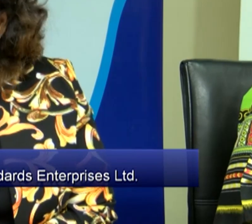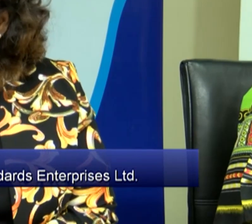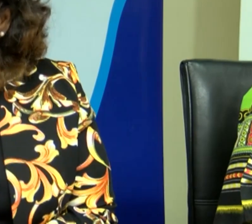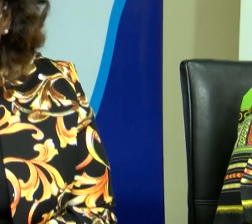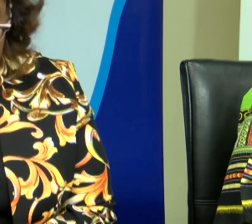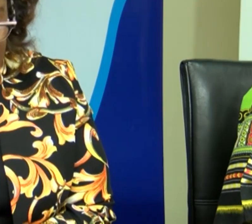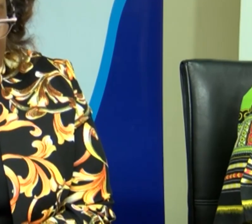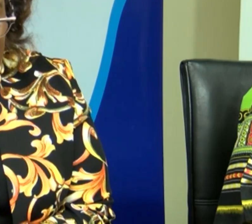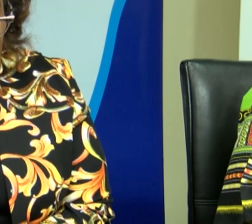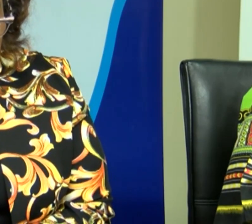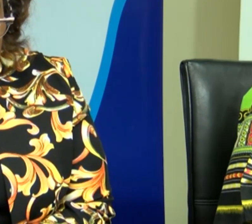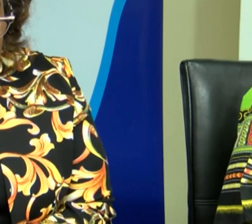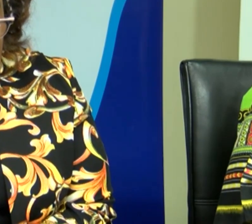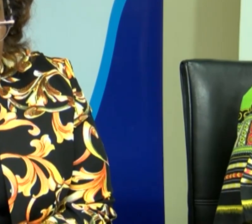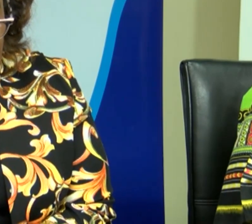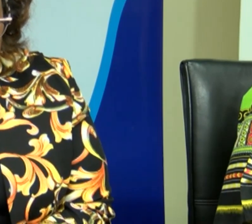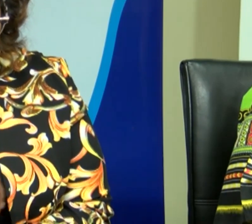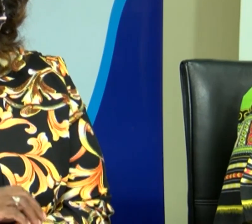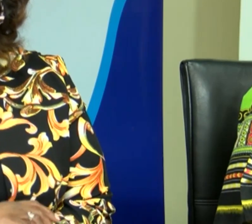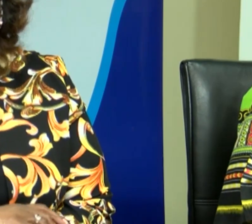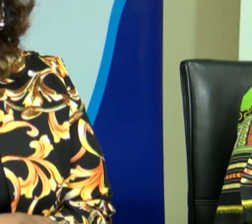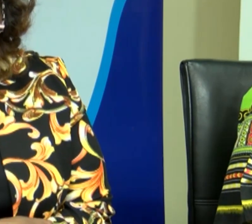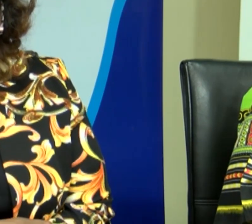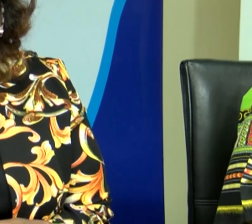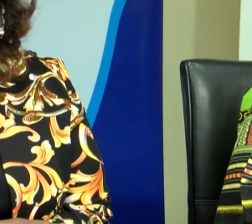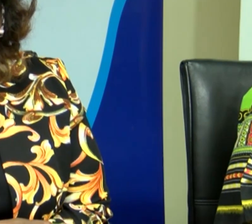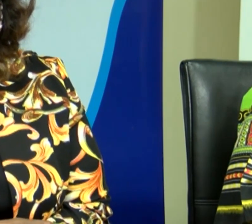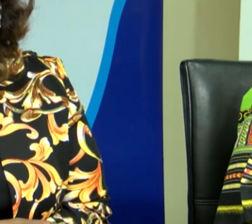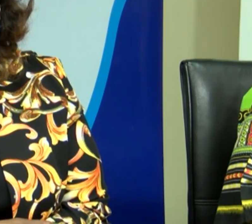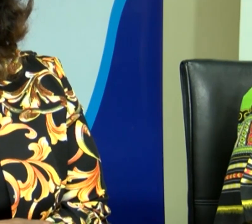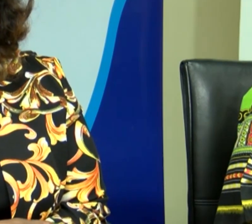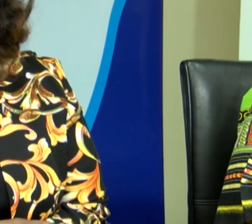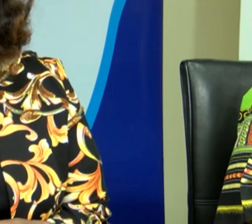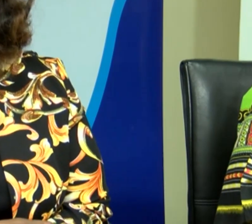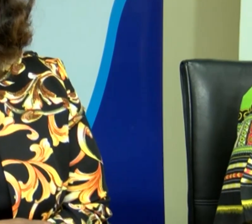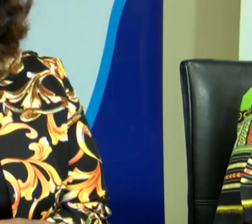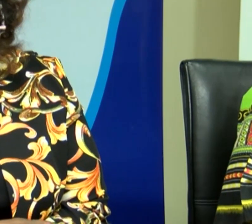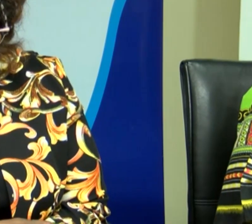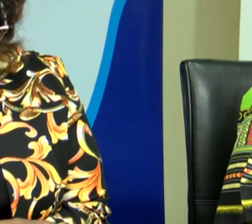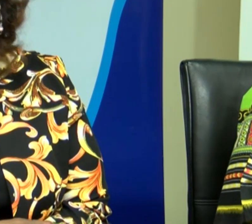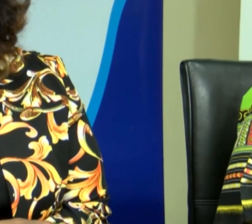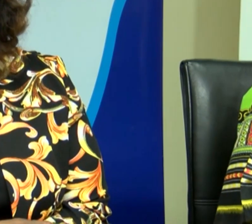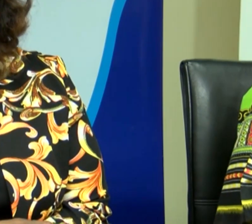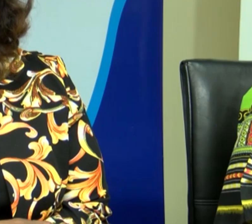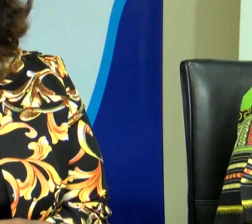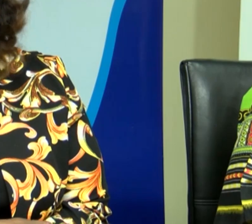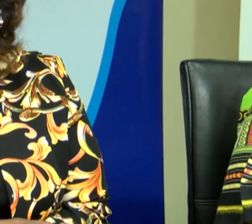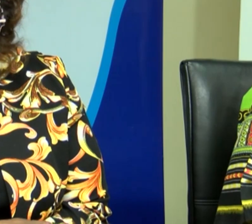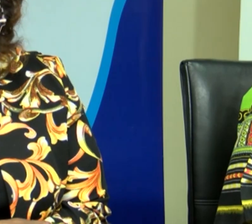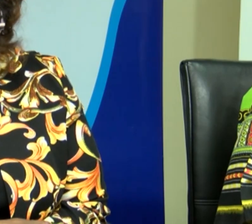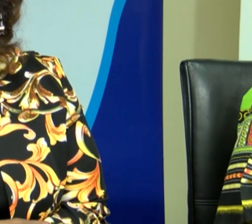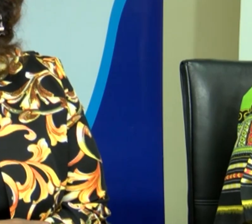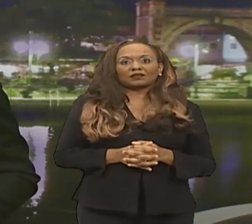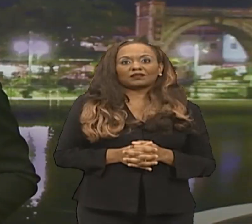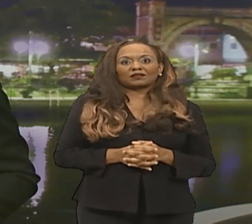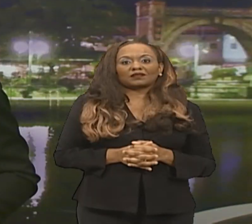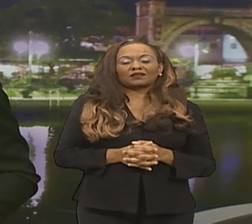novels, screenplays, producing poems and stories, and generally making their mark on the literary